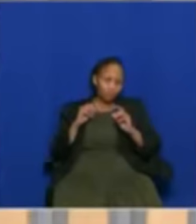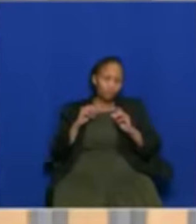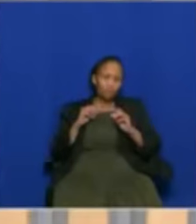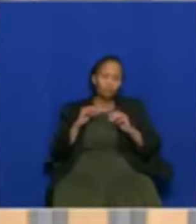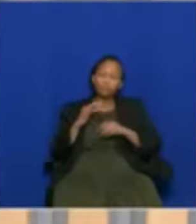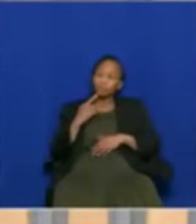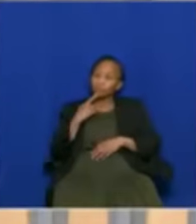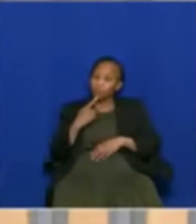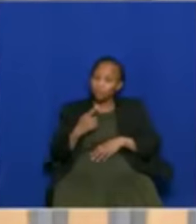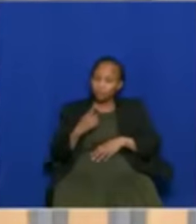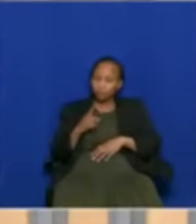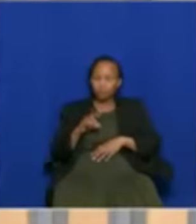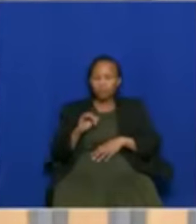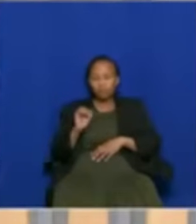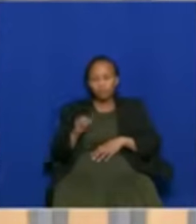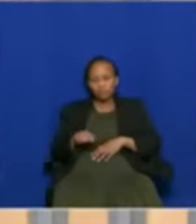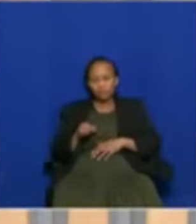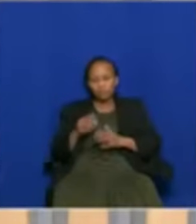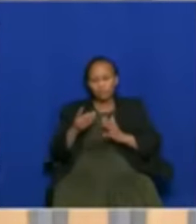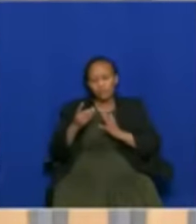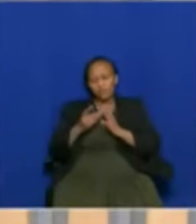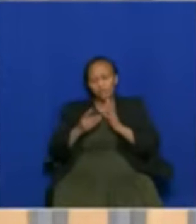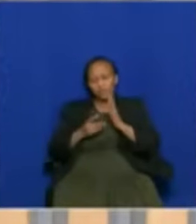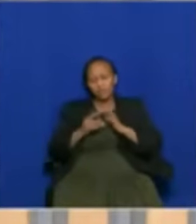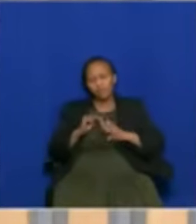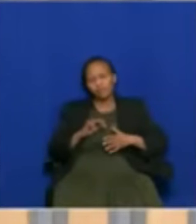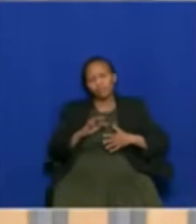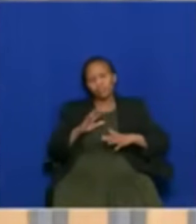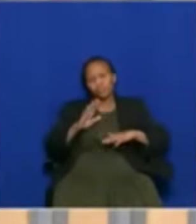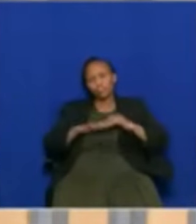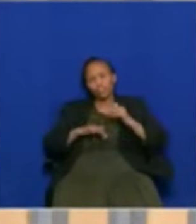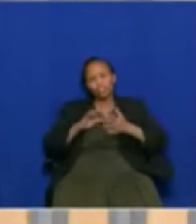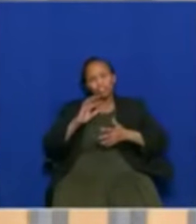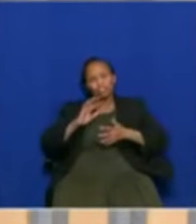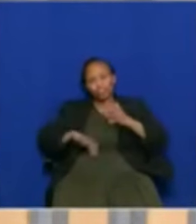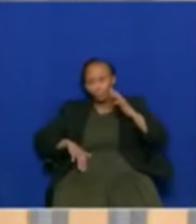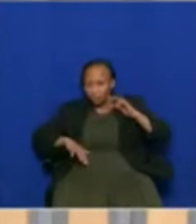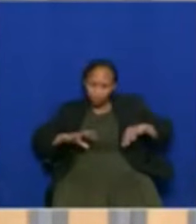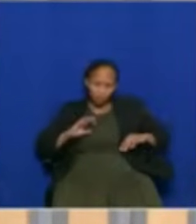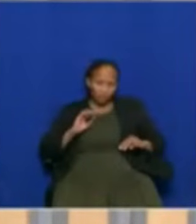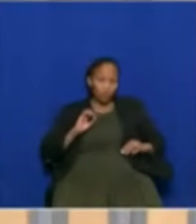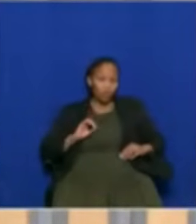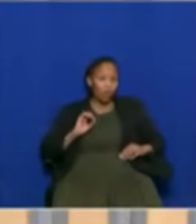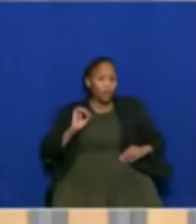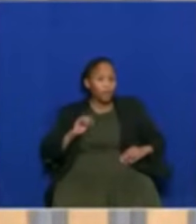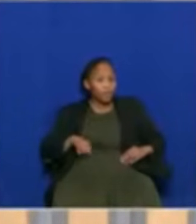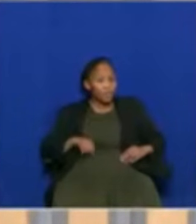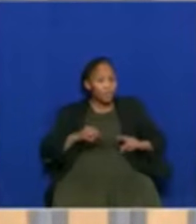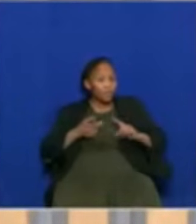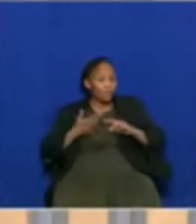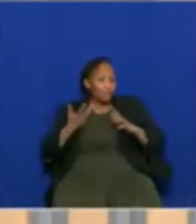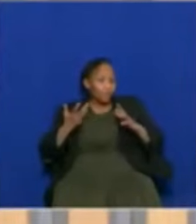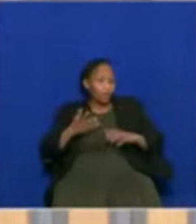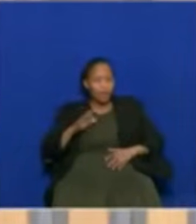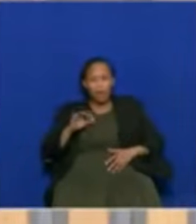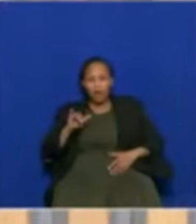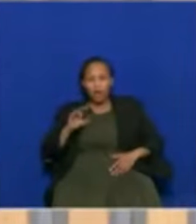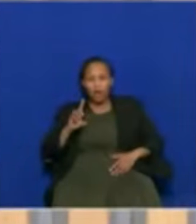draft charge sheet from IDEC, a draft